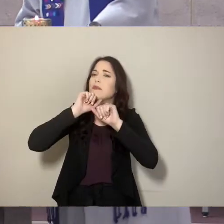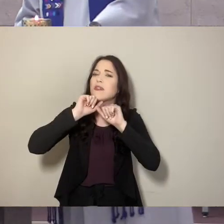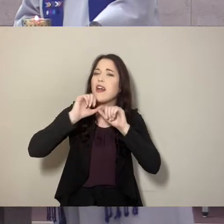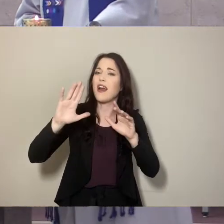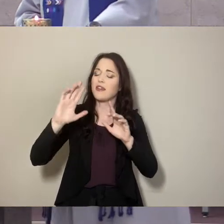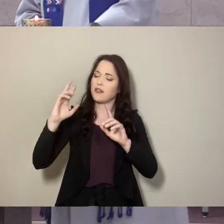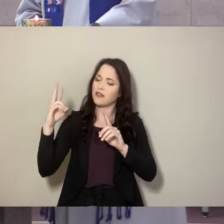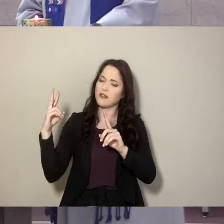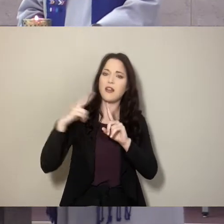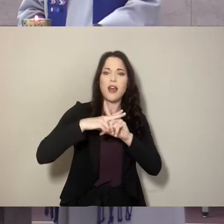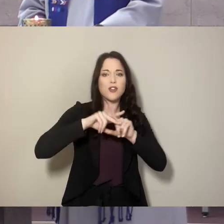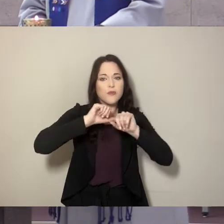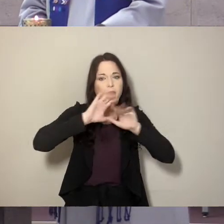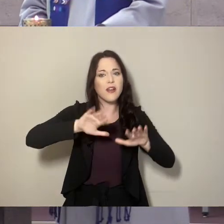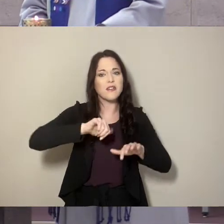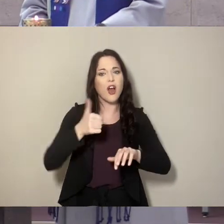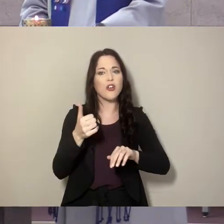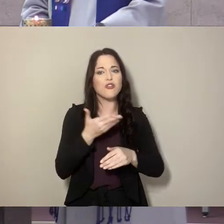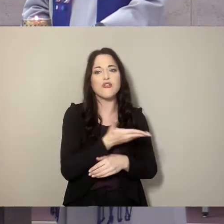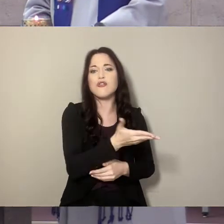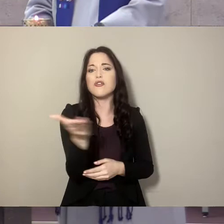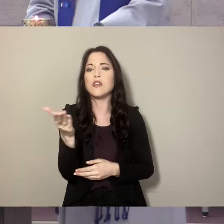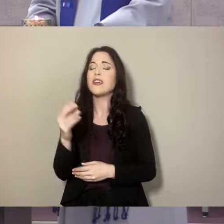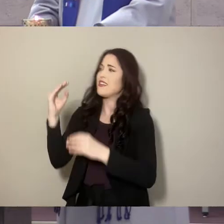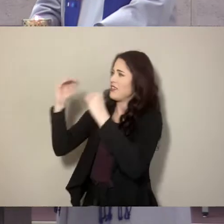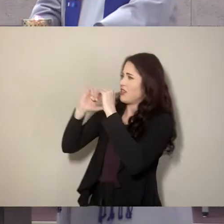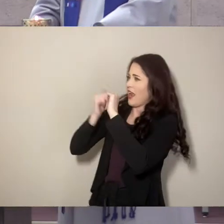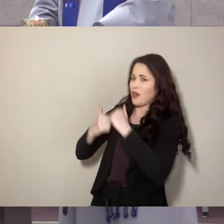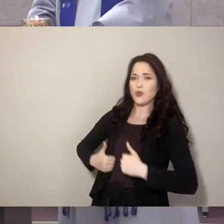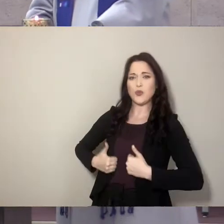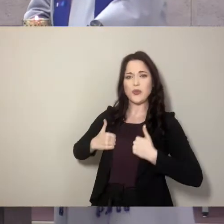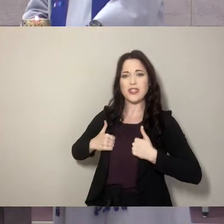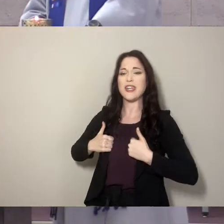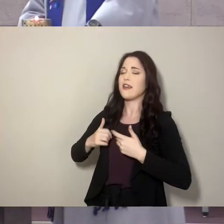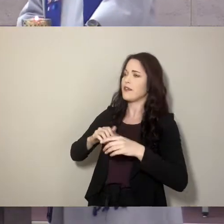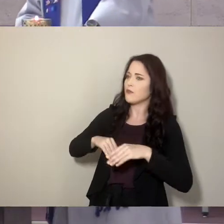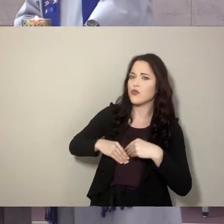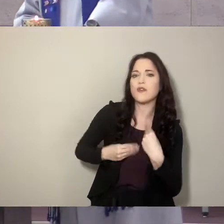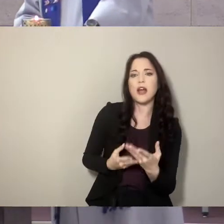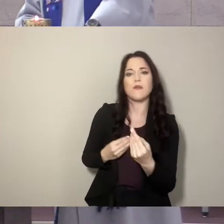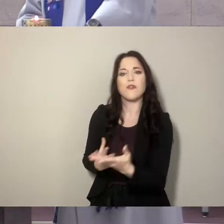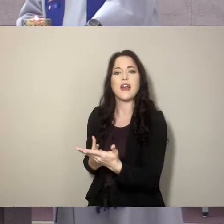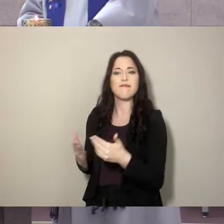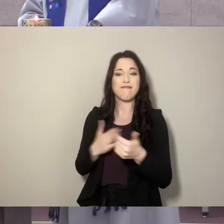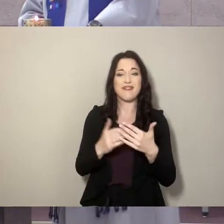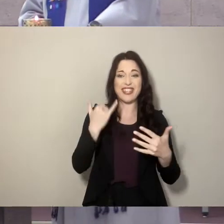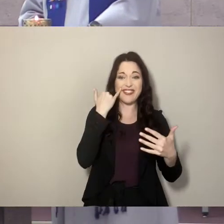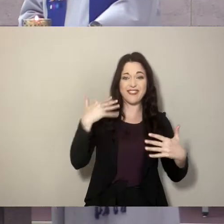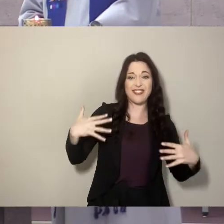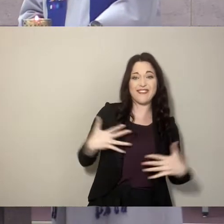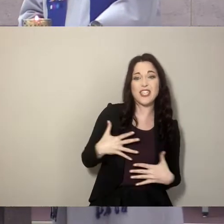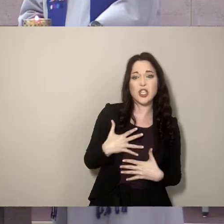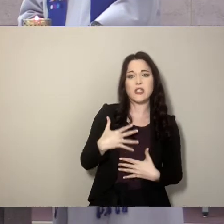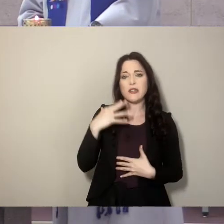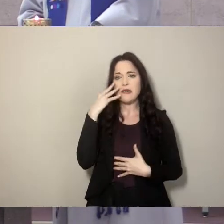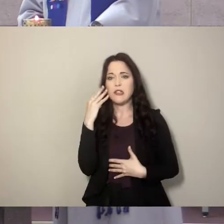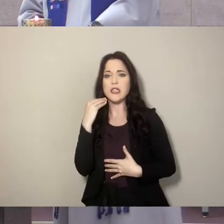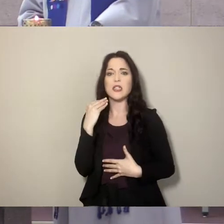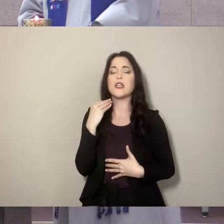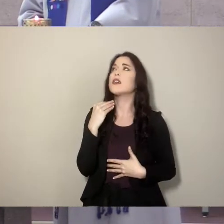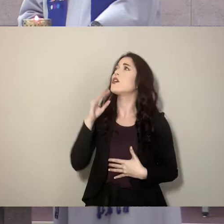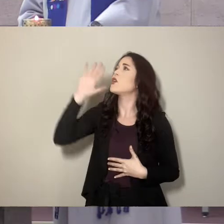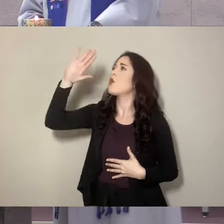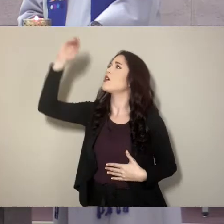be blessings. Teach us how to live as blessings in the midst of fear. Teach us to embrace